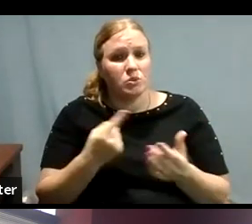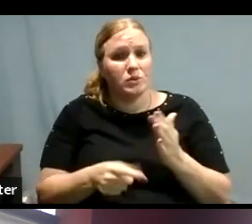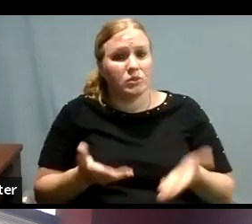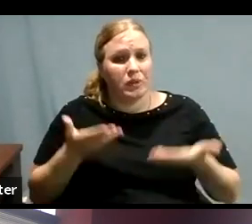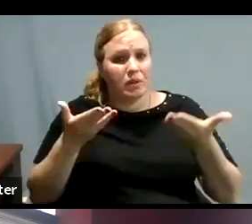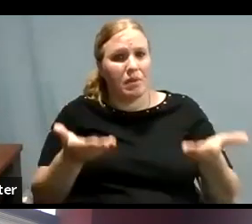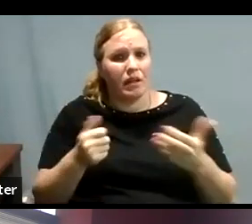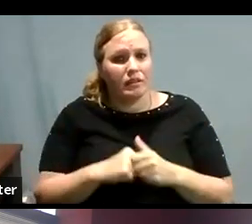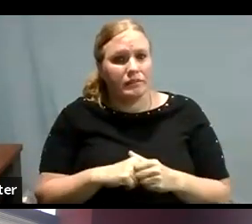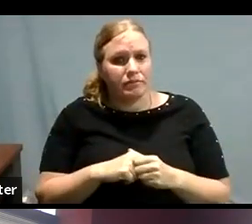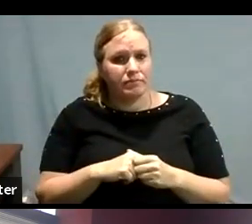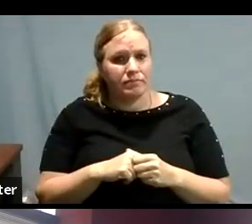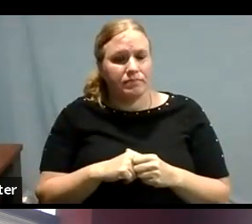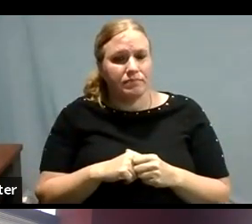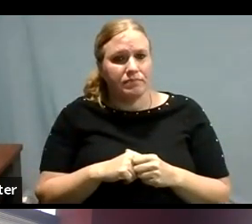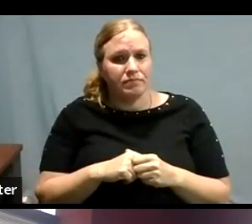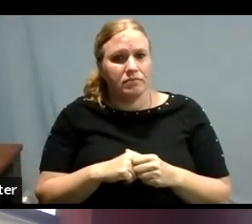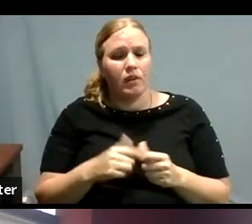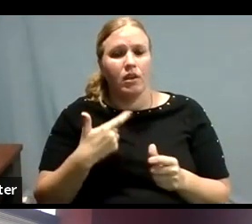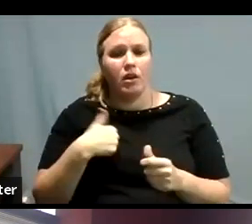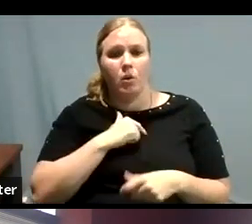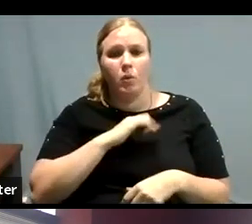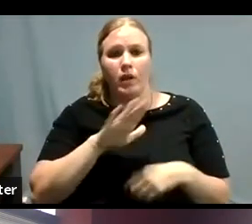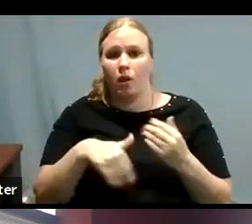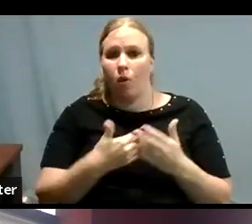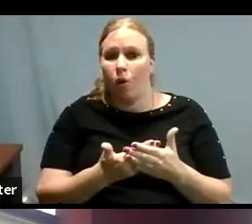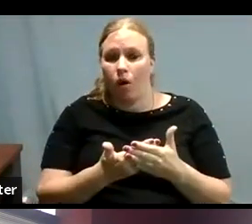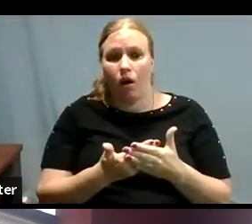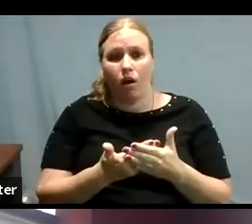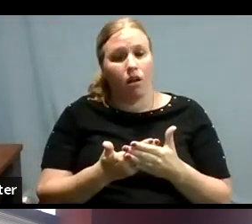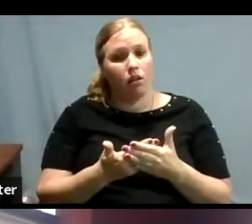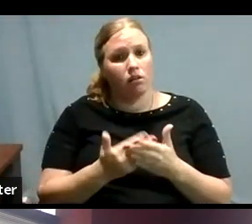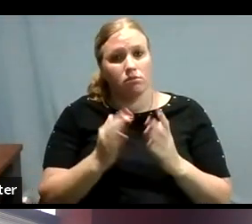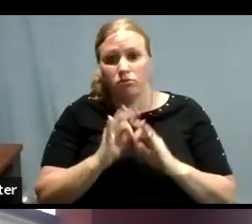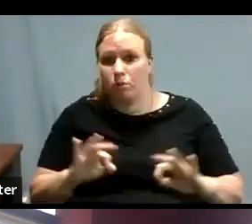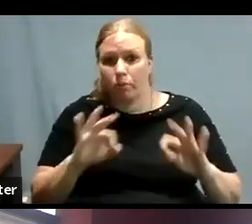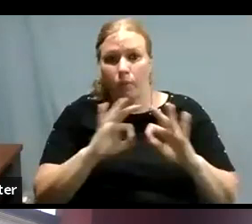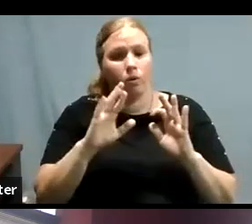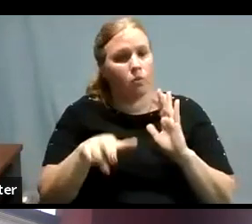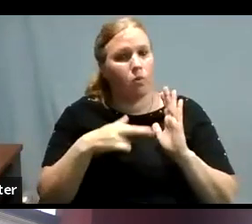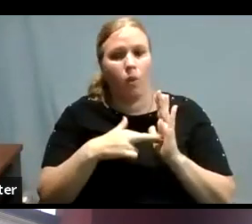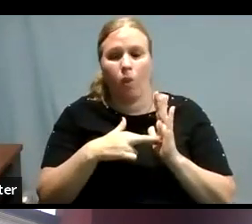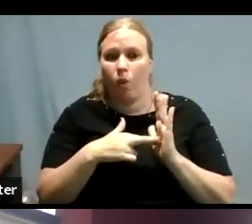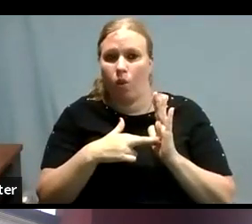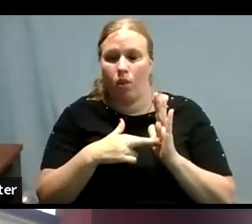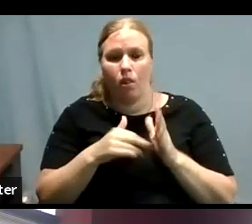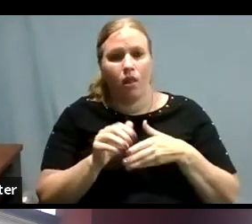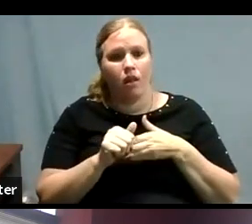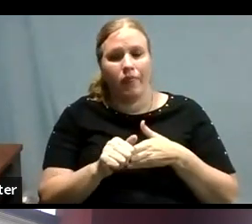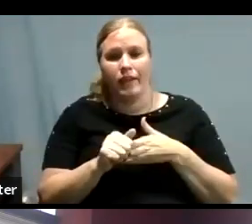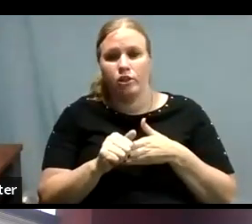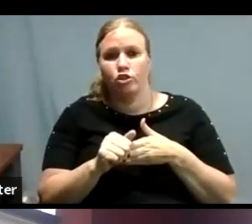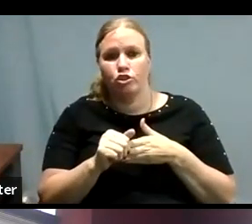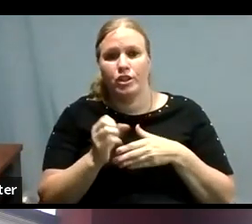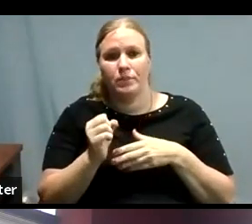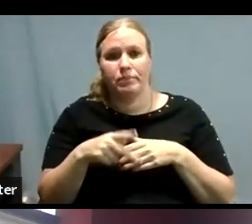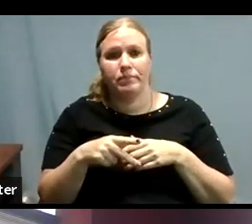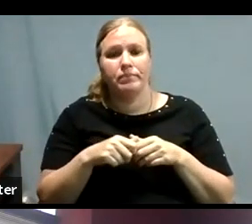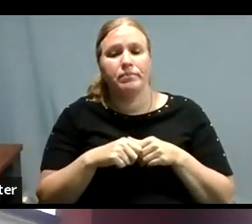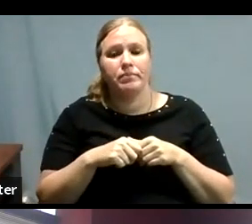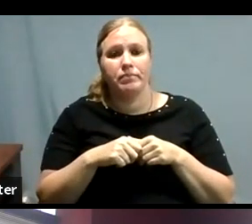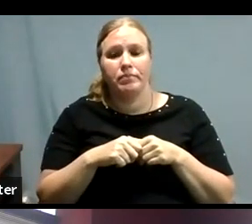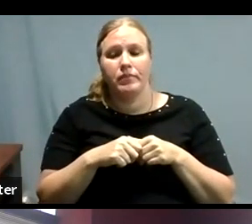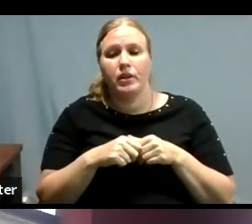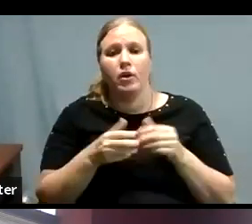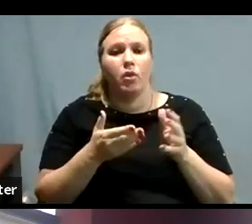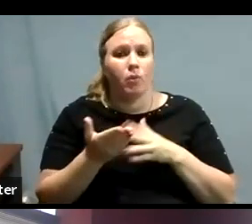recommended. We all play a leadership role in ensuring that through our own